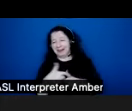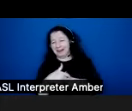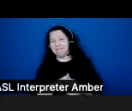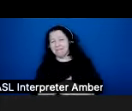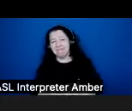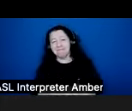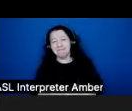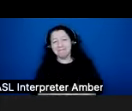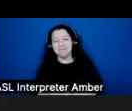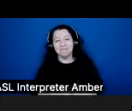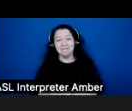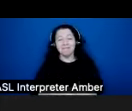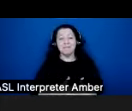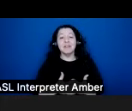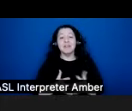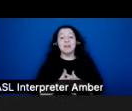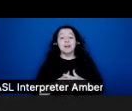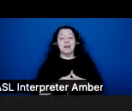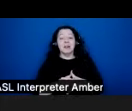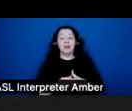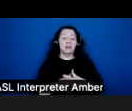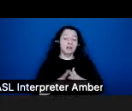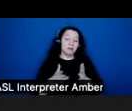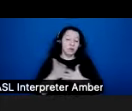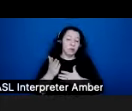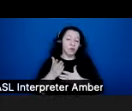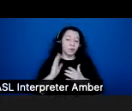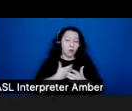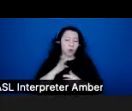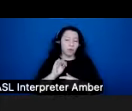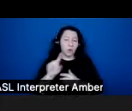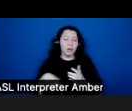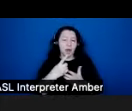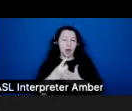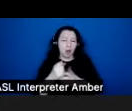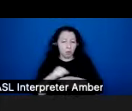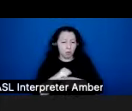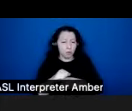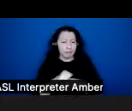So I do want to say that throughout the 40 hours, you will be